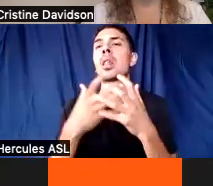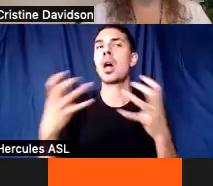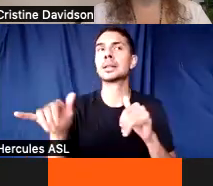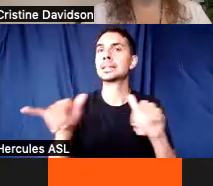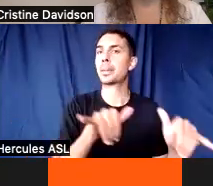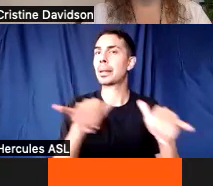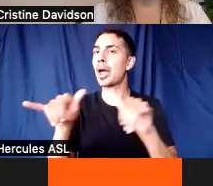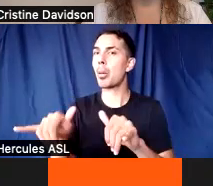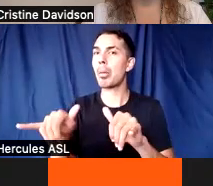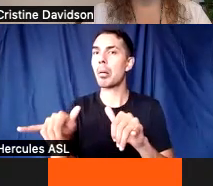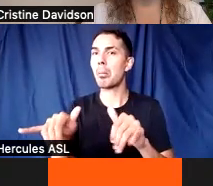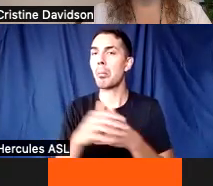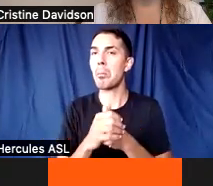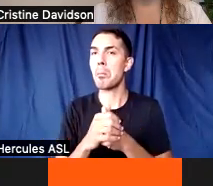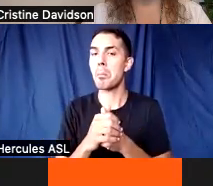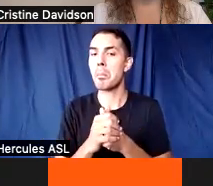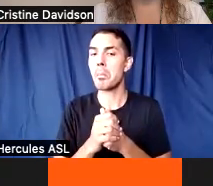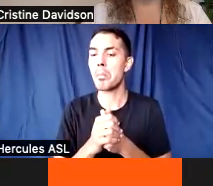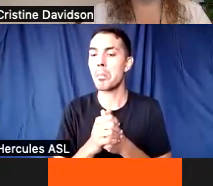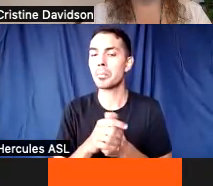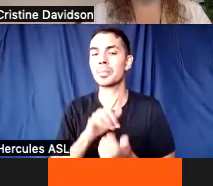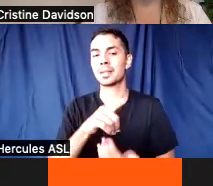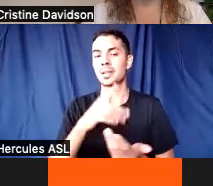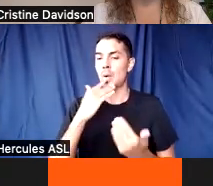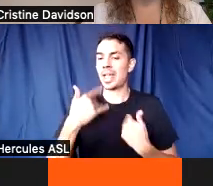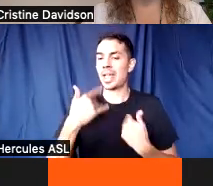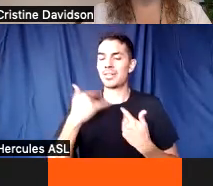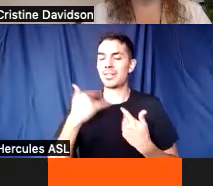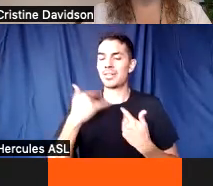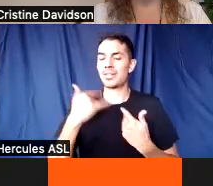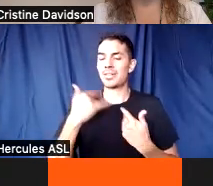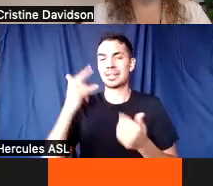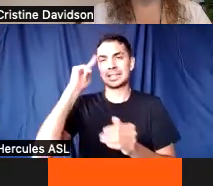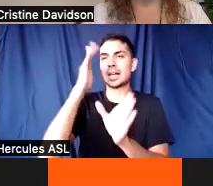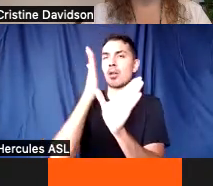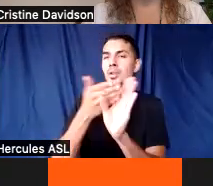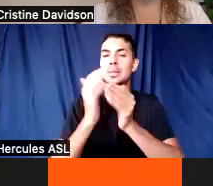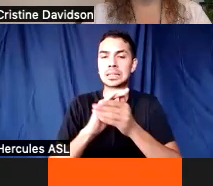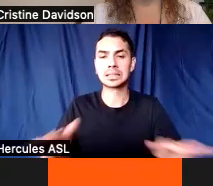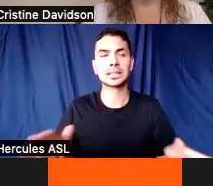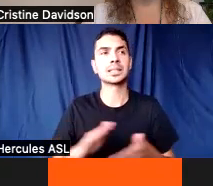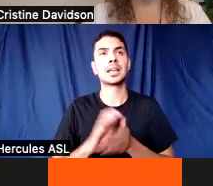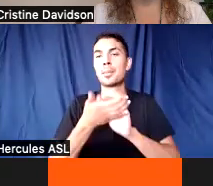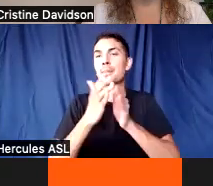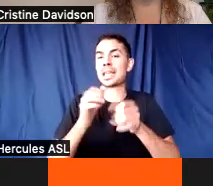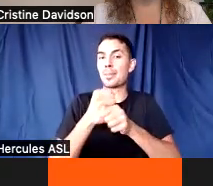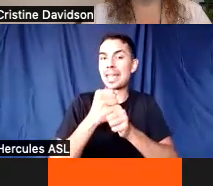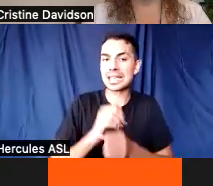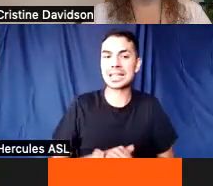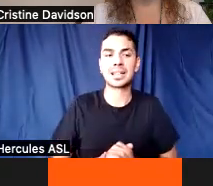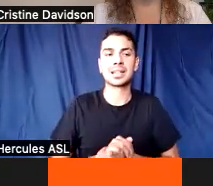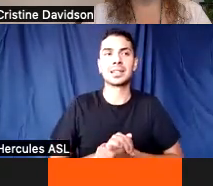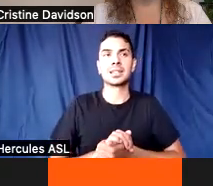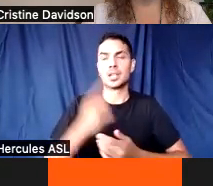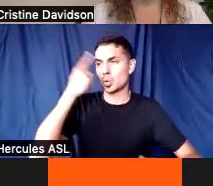this psychology of peace and peacemaking and reconciliation and restorative justice. Yet at the same